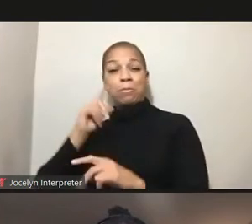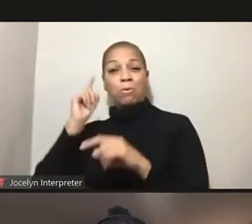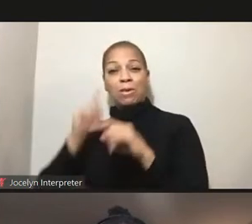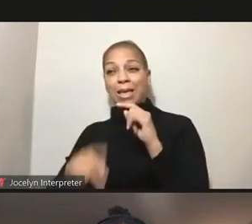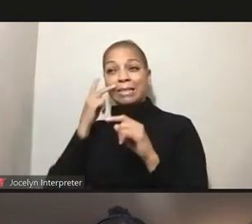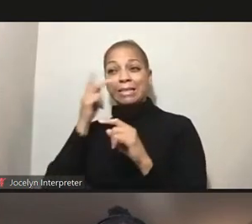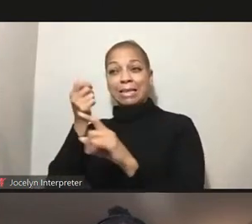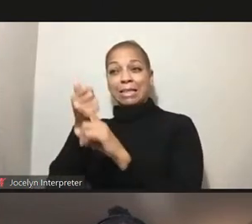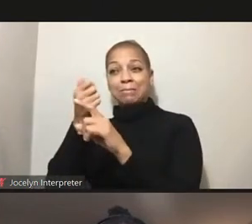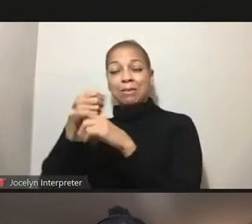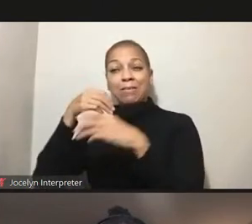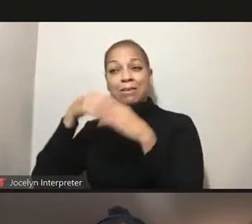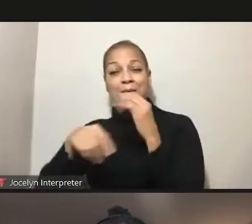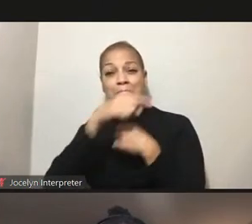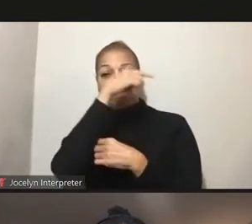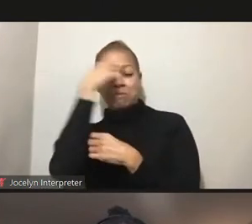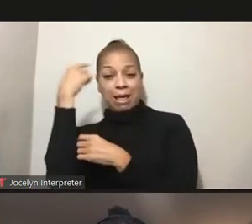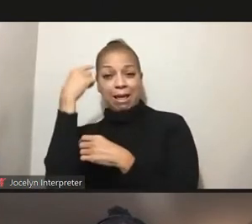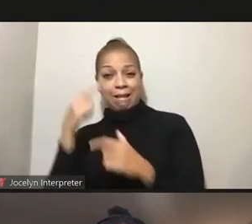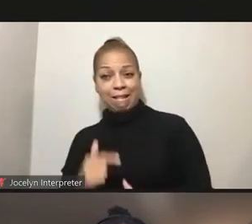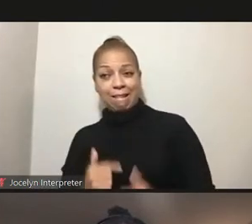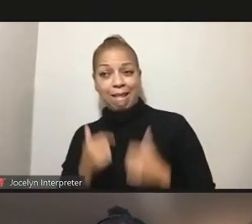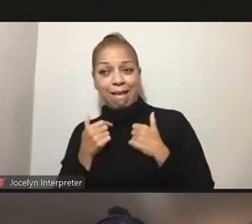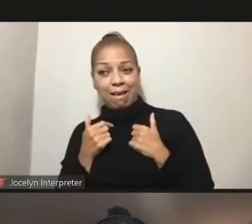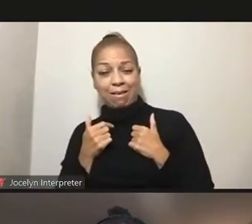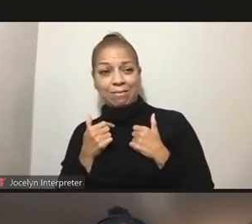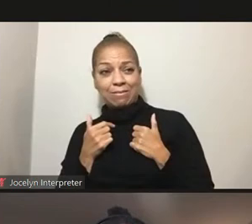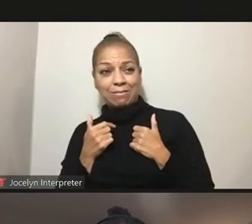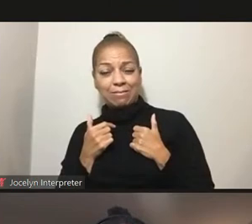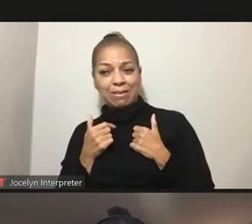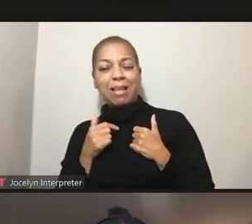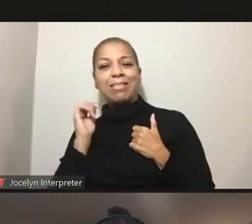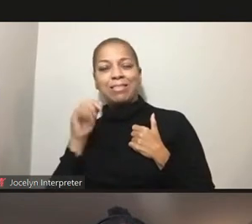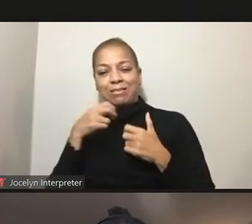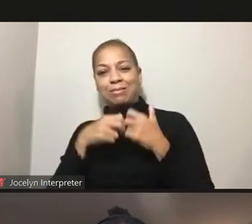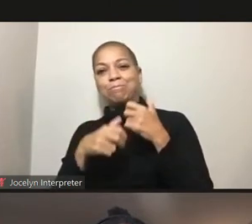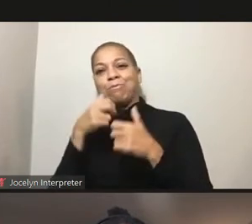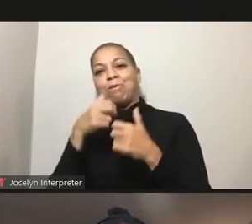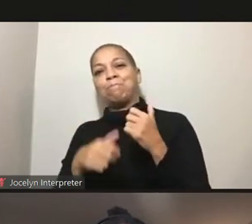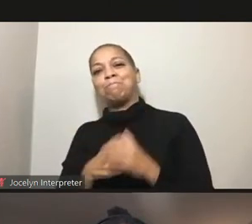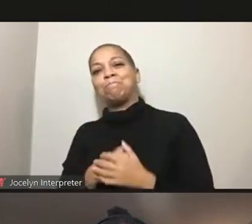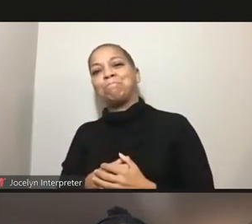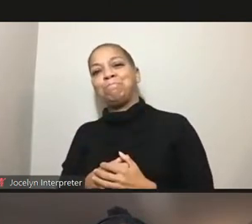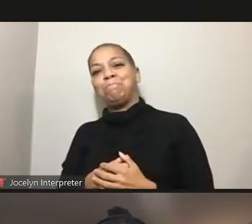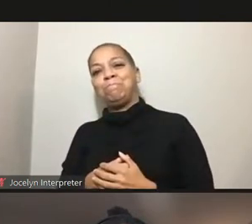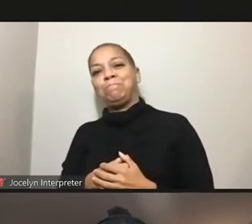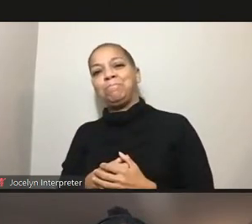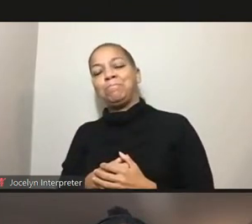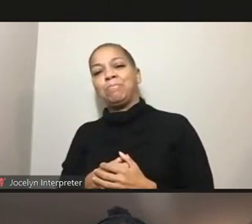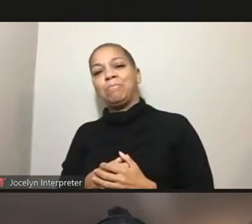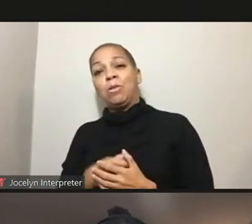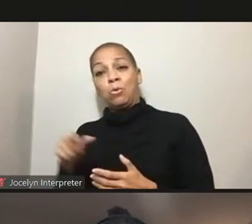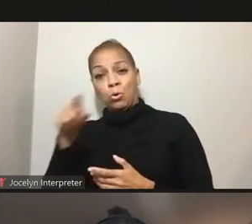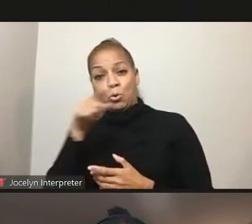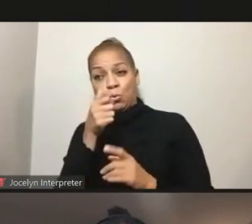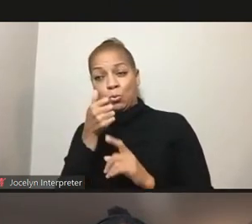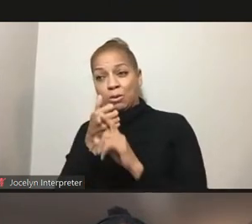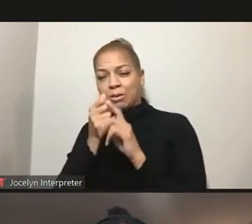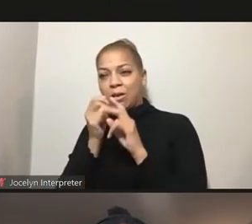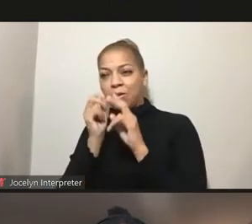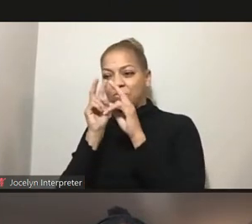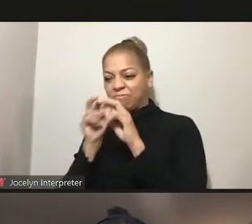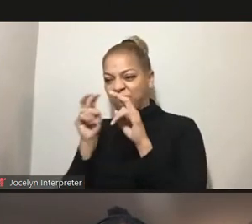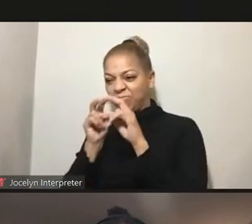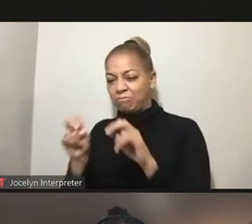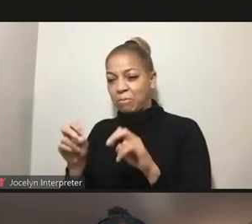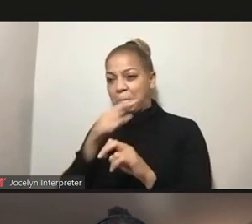Black lives, that's the problem. When you look at Black trauma, When you